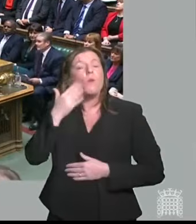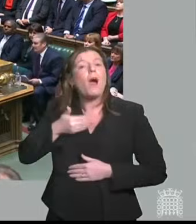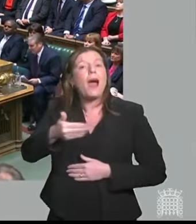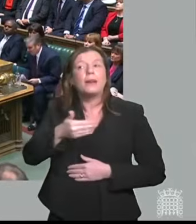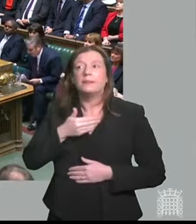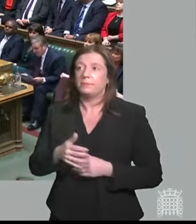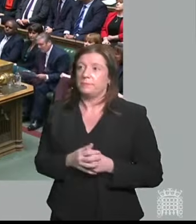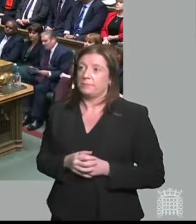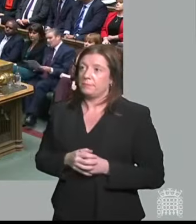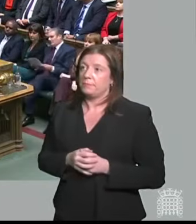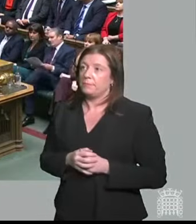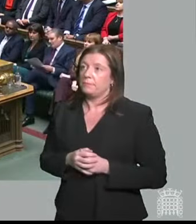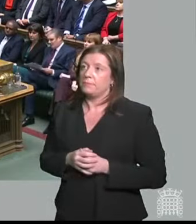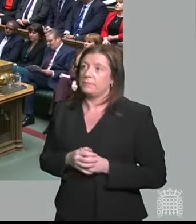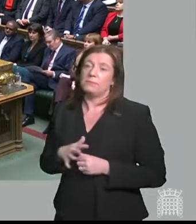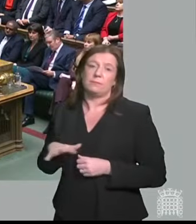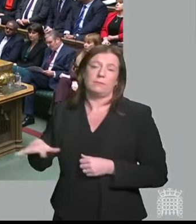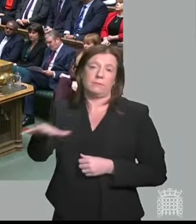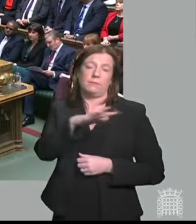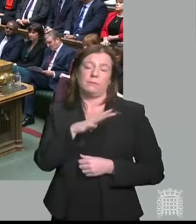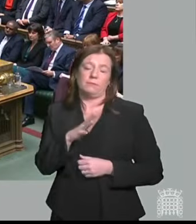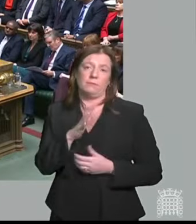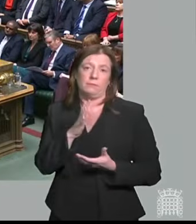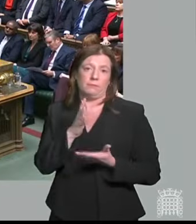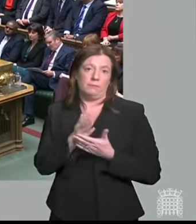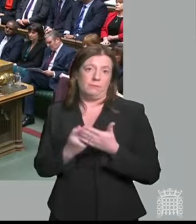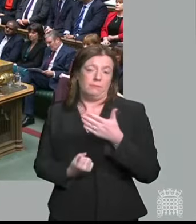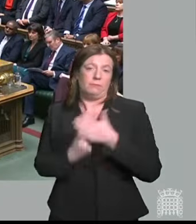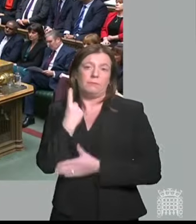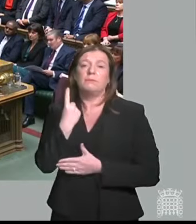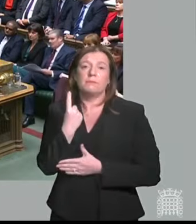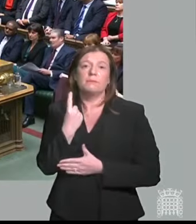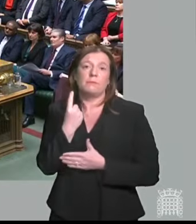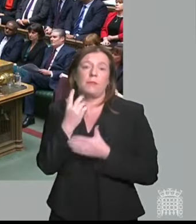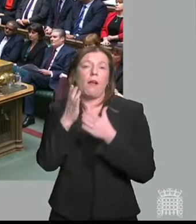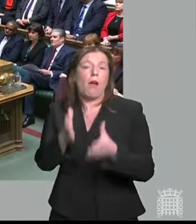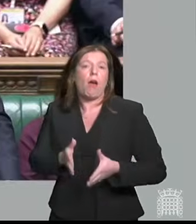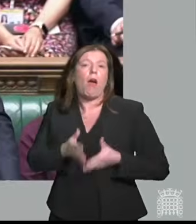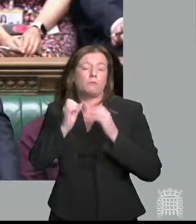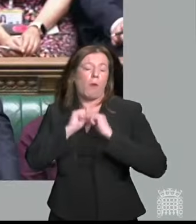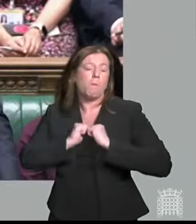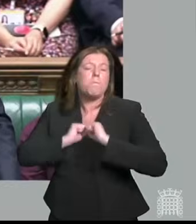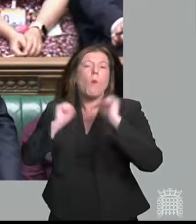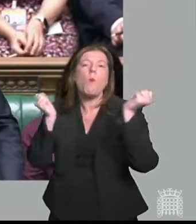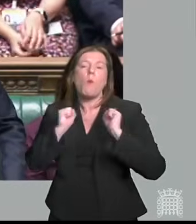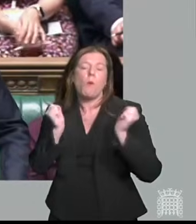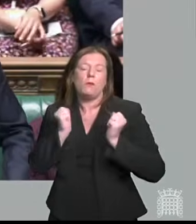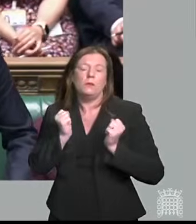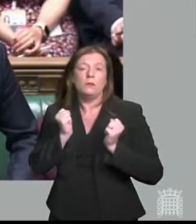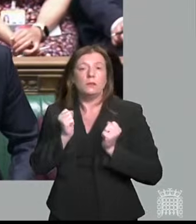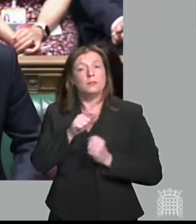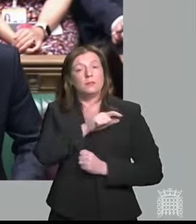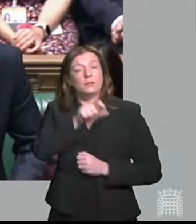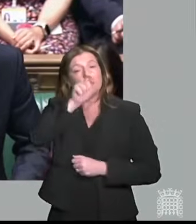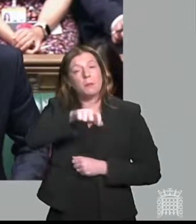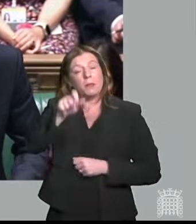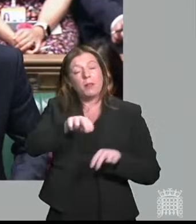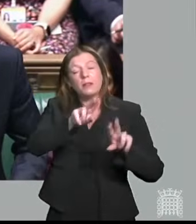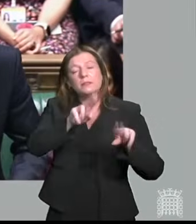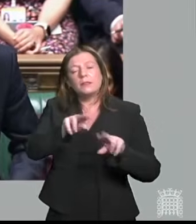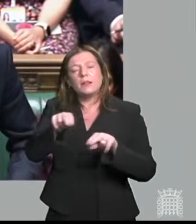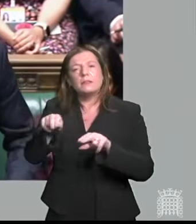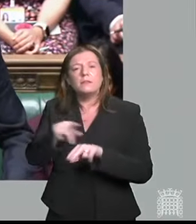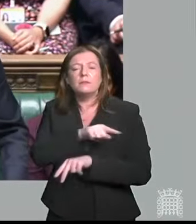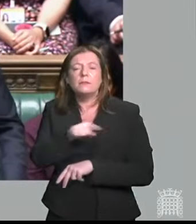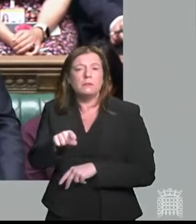I know the whole House will have been shocked by the scenes at Al Ahli Hospital. Any loss of innocent life is a